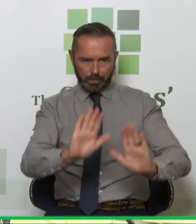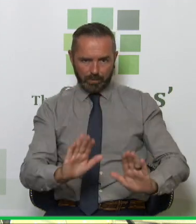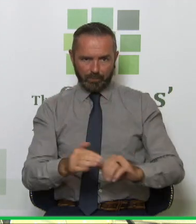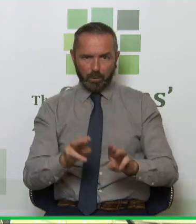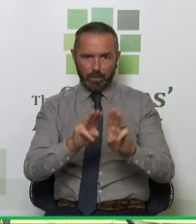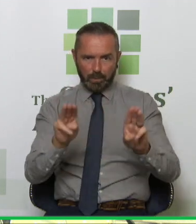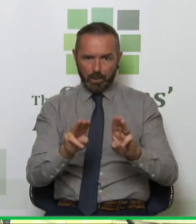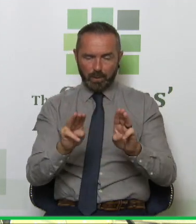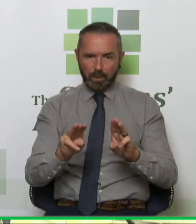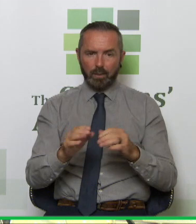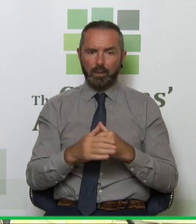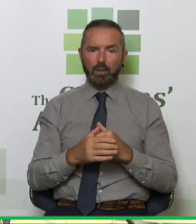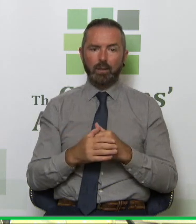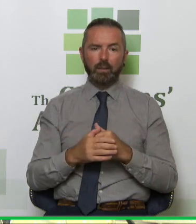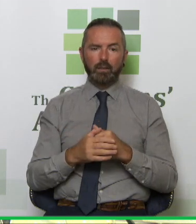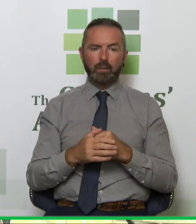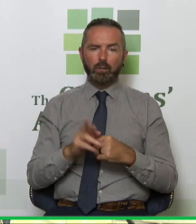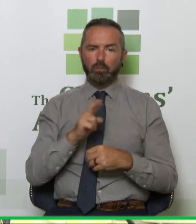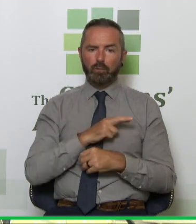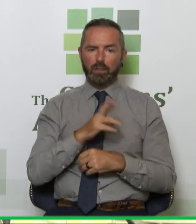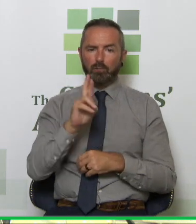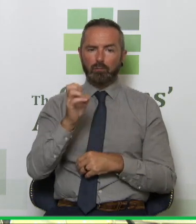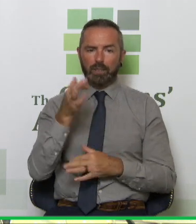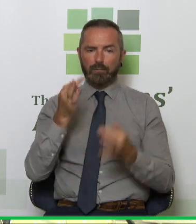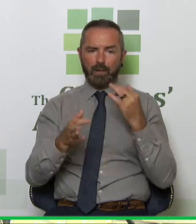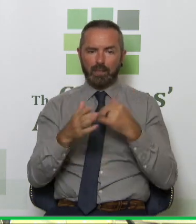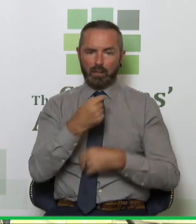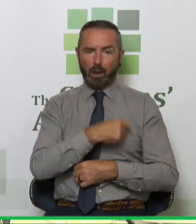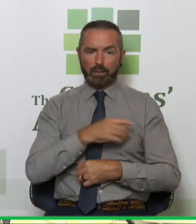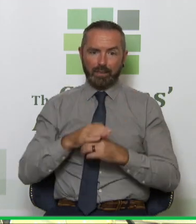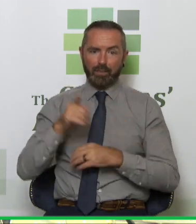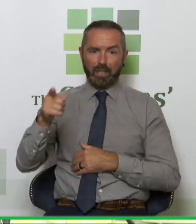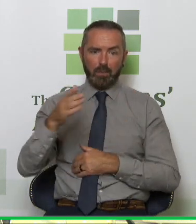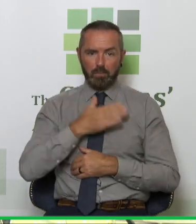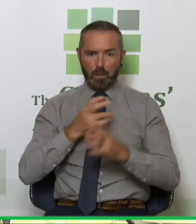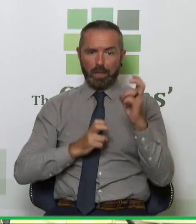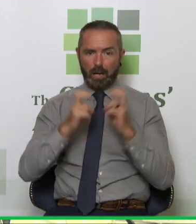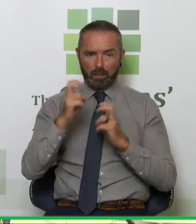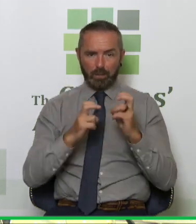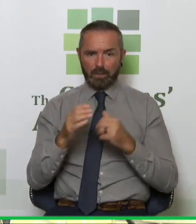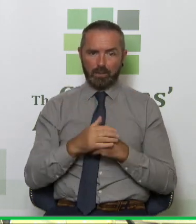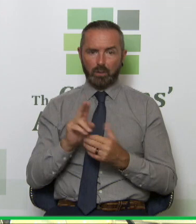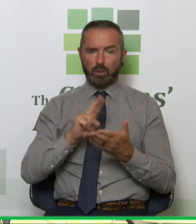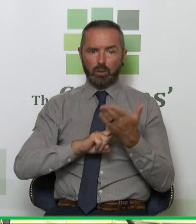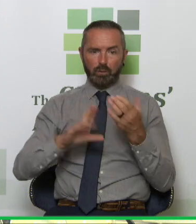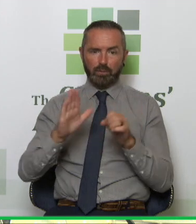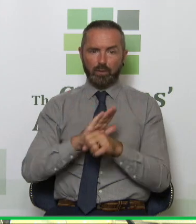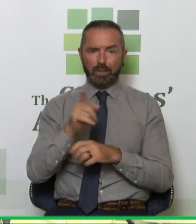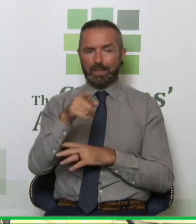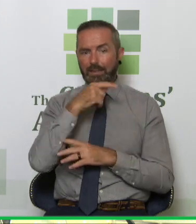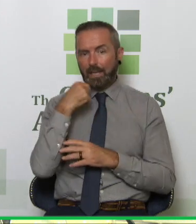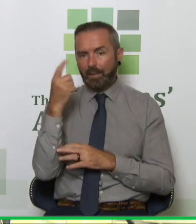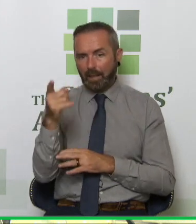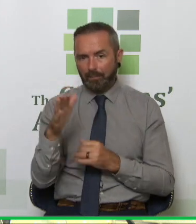young people in working class areas. That's very, very refreshing honesty from them. That's my argument. So I think it was very useful that they said